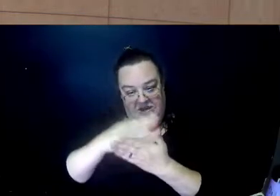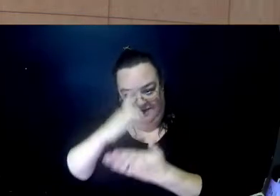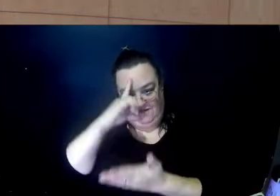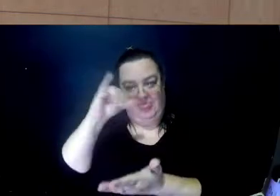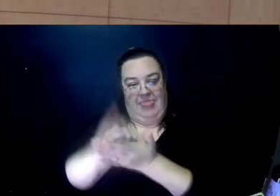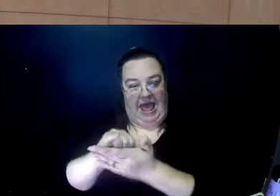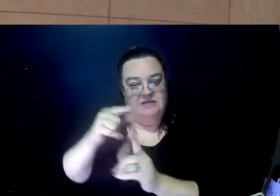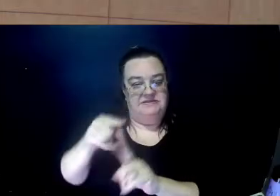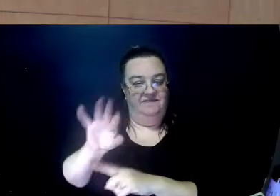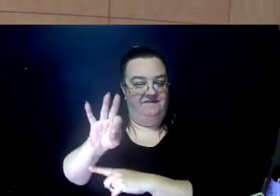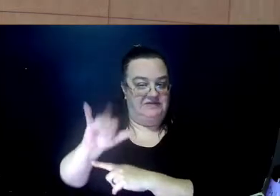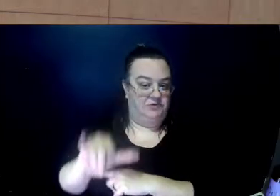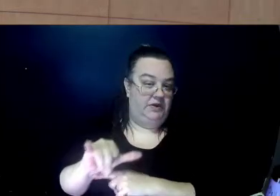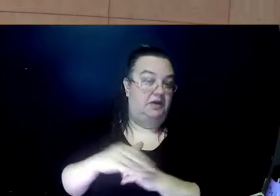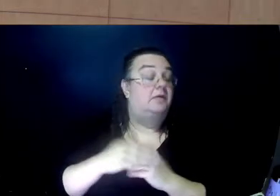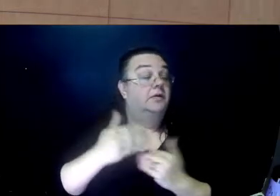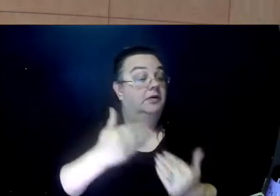Go ahead.